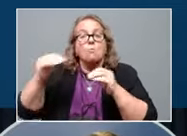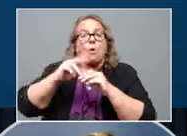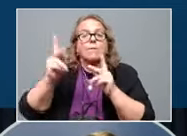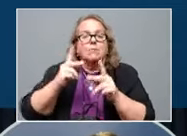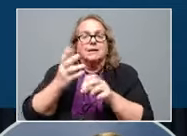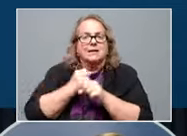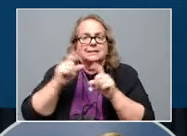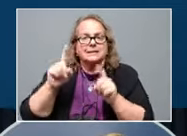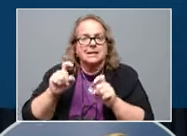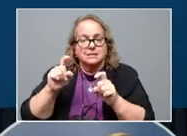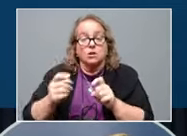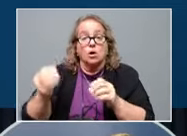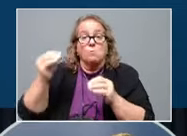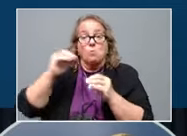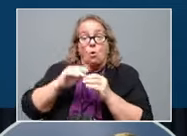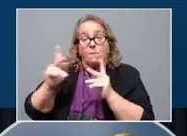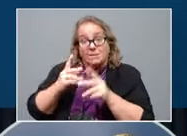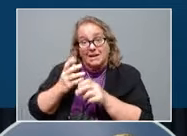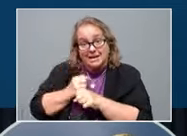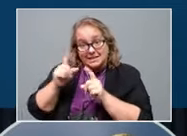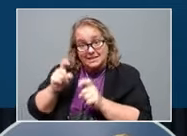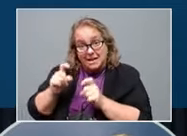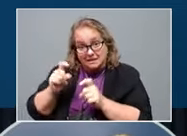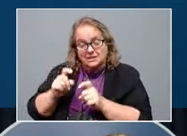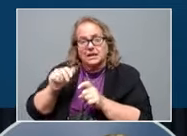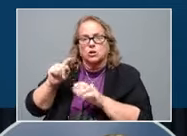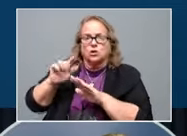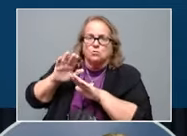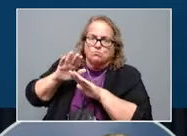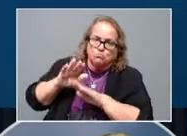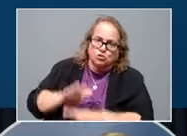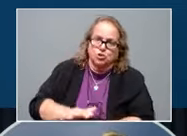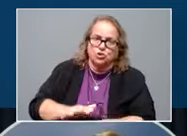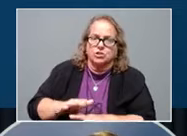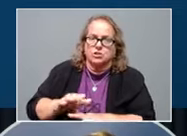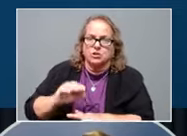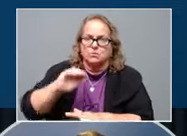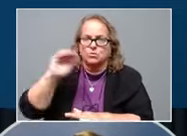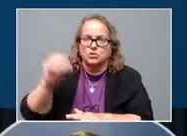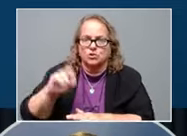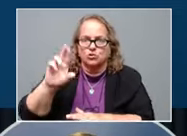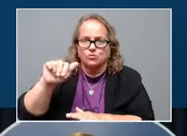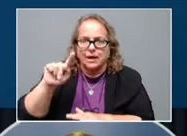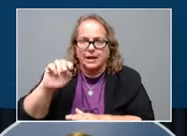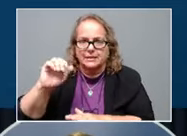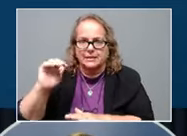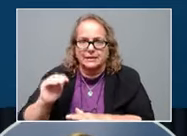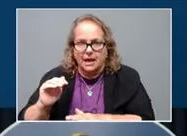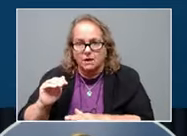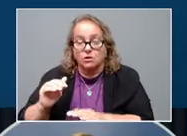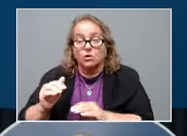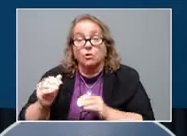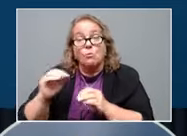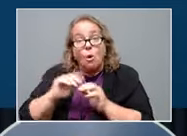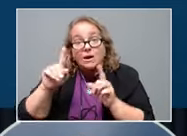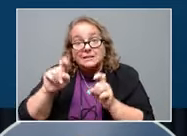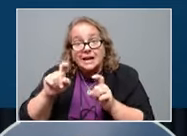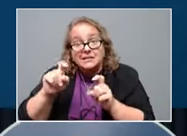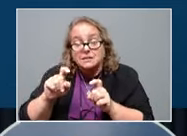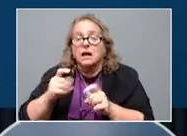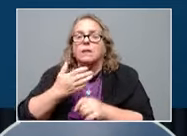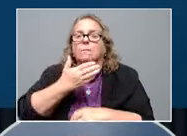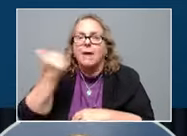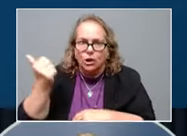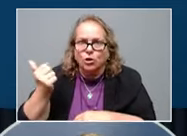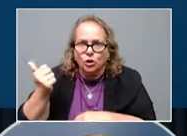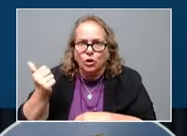pushes down the positivity rate, but that is a good thing. The more people get tested, the more people know if they have COVID or not, the more we can contact